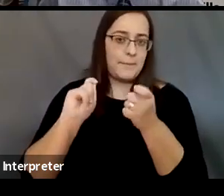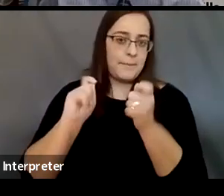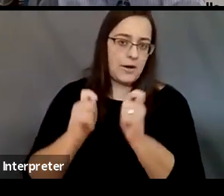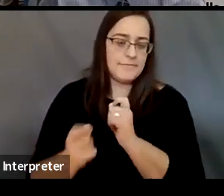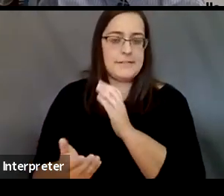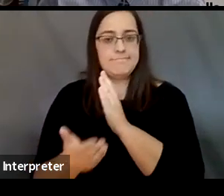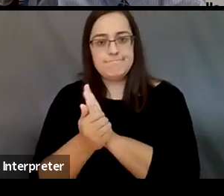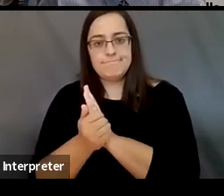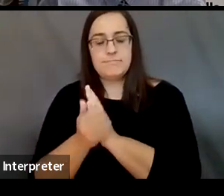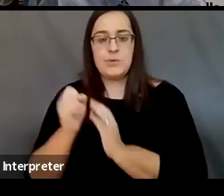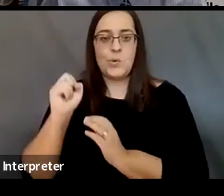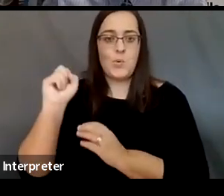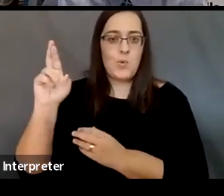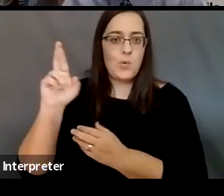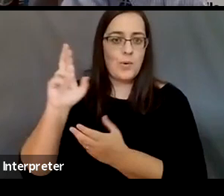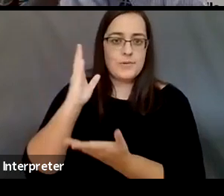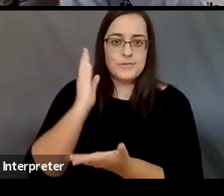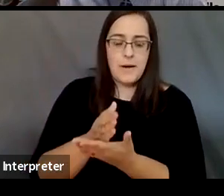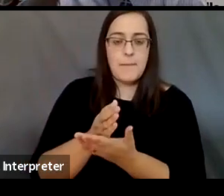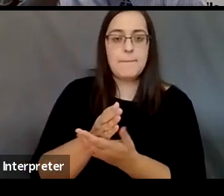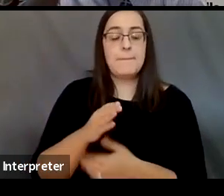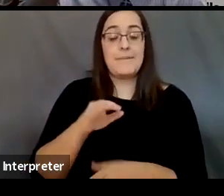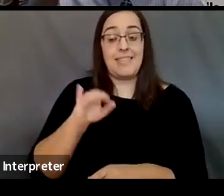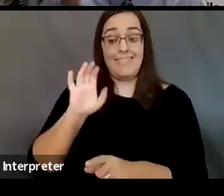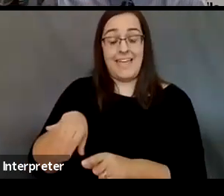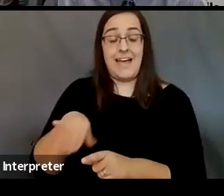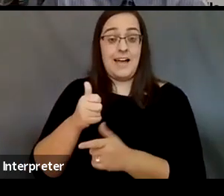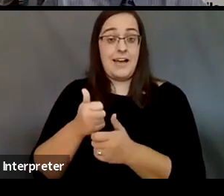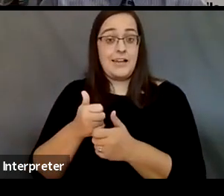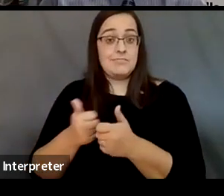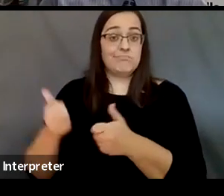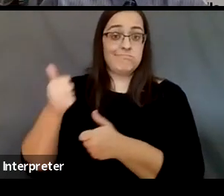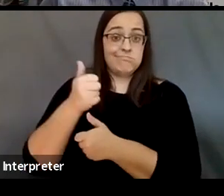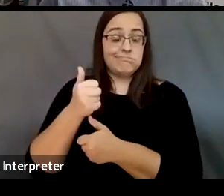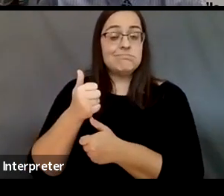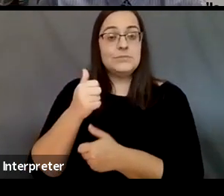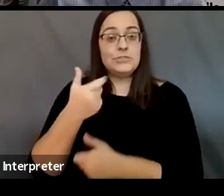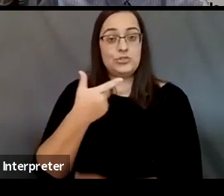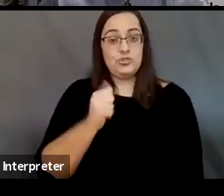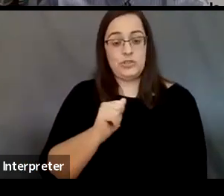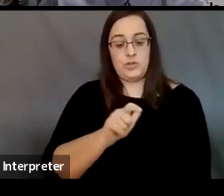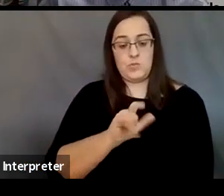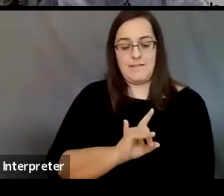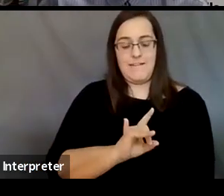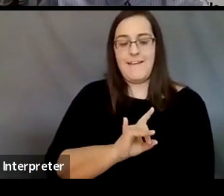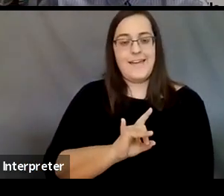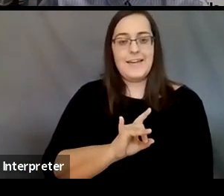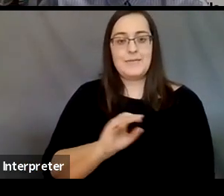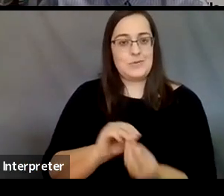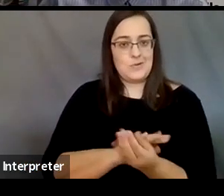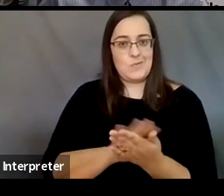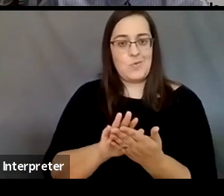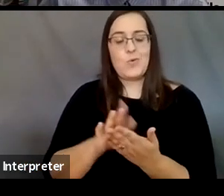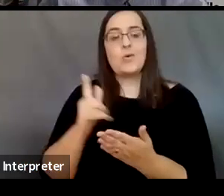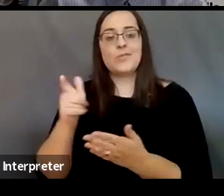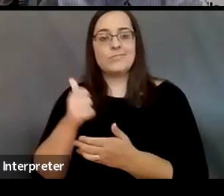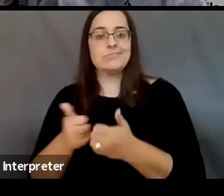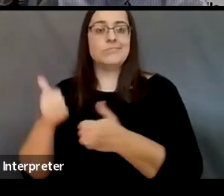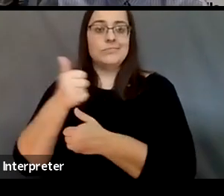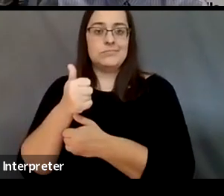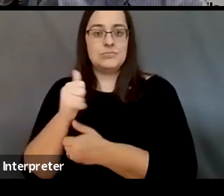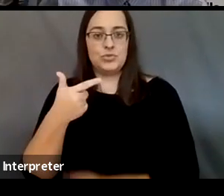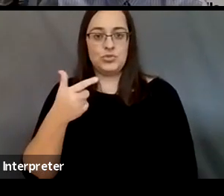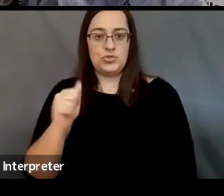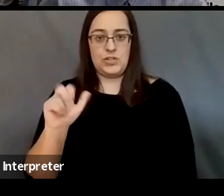or superseded by the governor. It supersedes GA-28, which we were under from the middle part of June. So